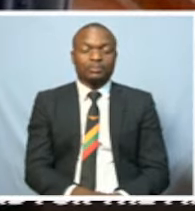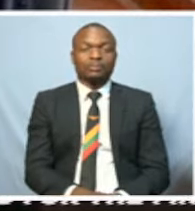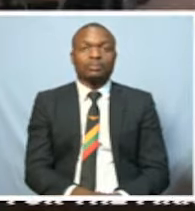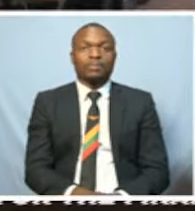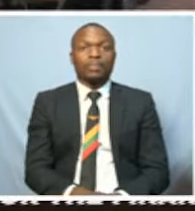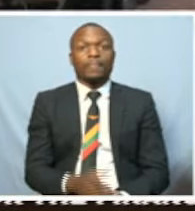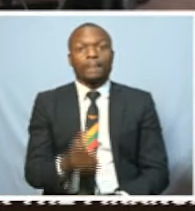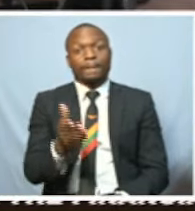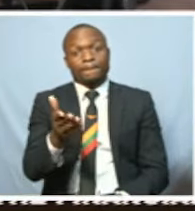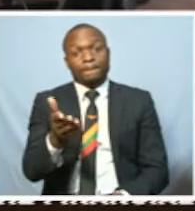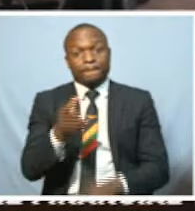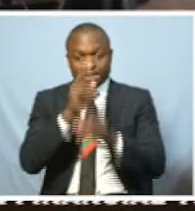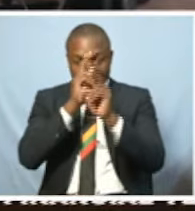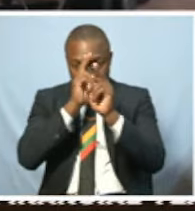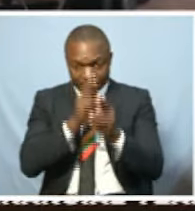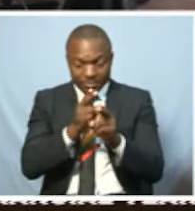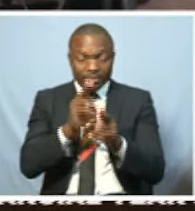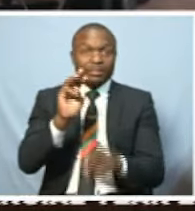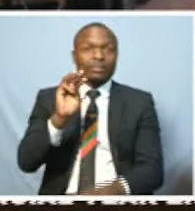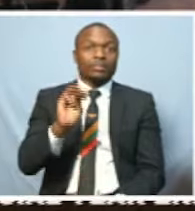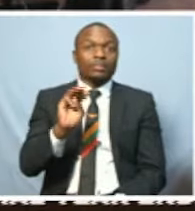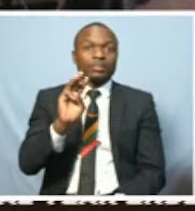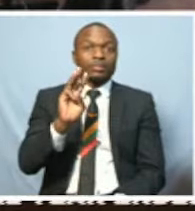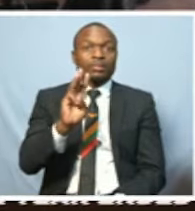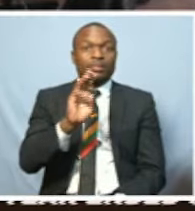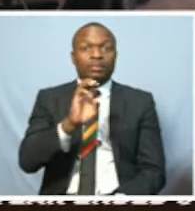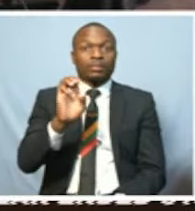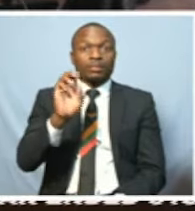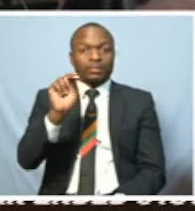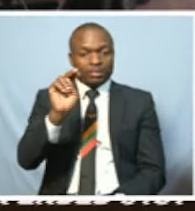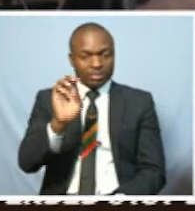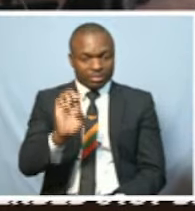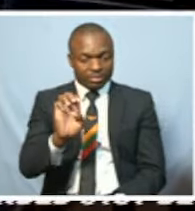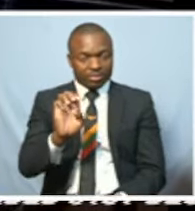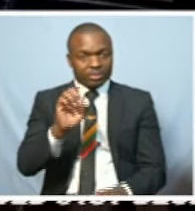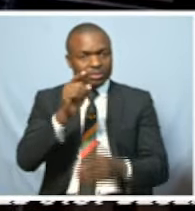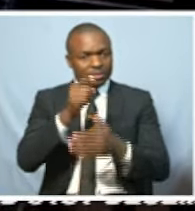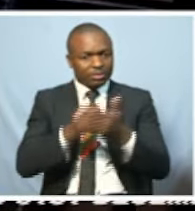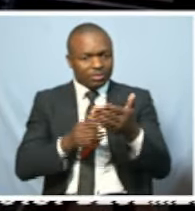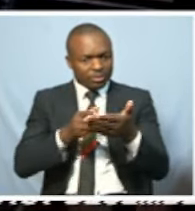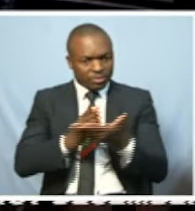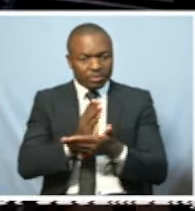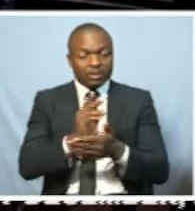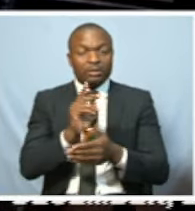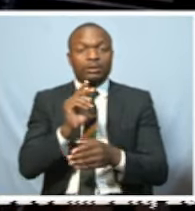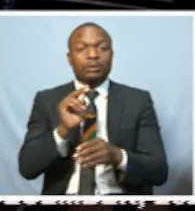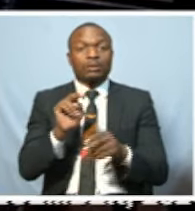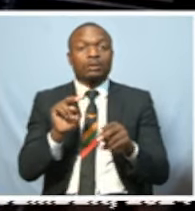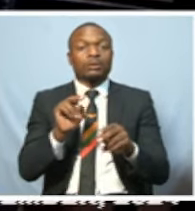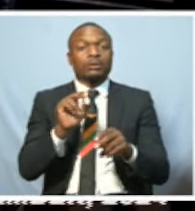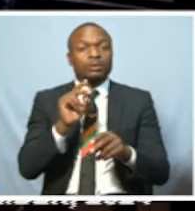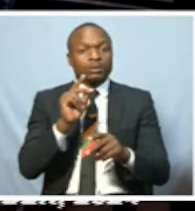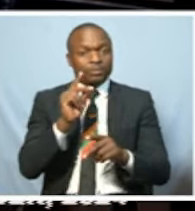Yes, Honorable Mwine. Thank you very much, Chair. What is the correct procedure for the payment?